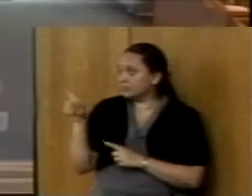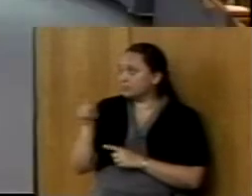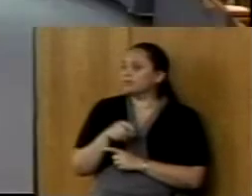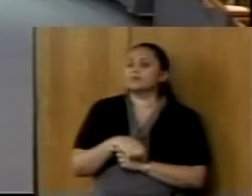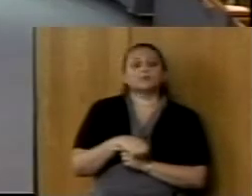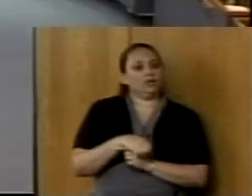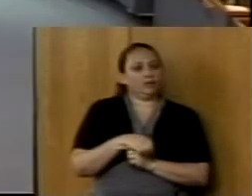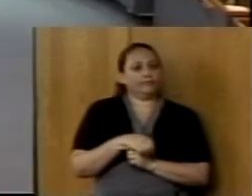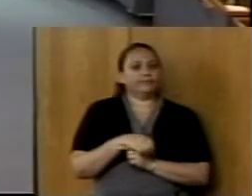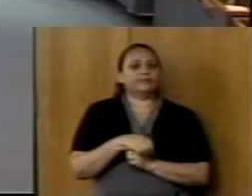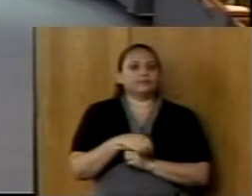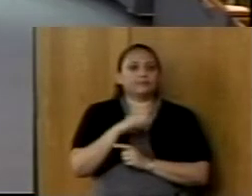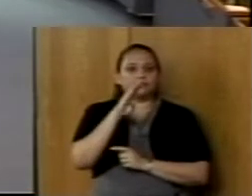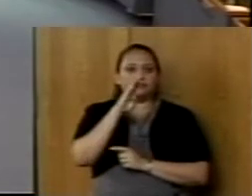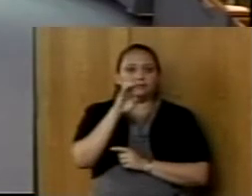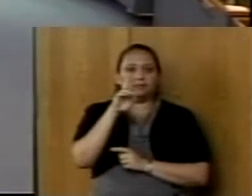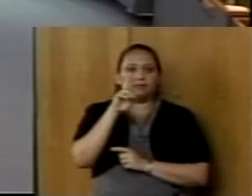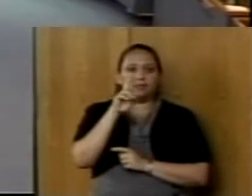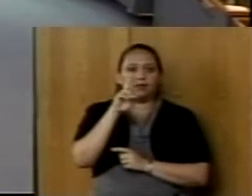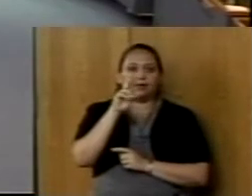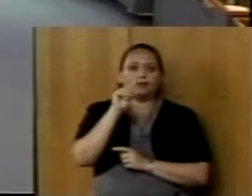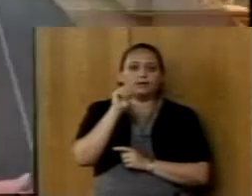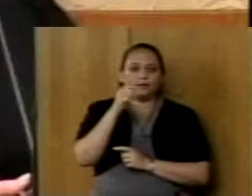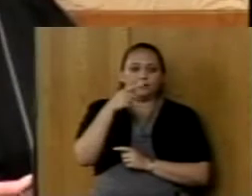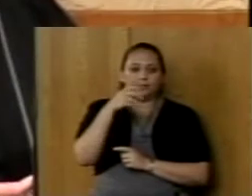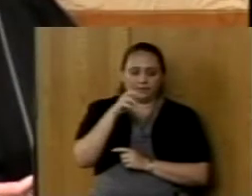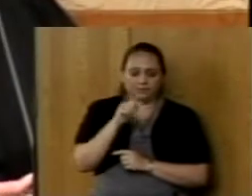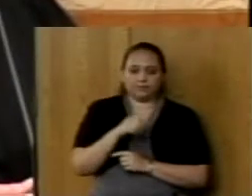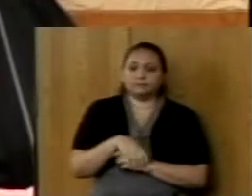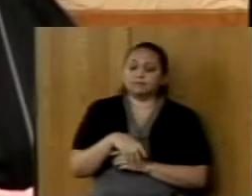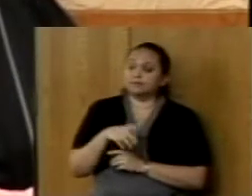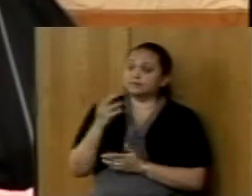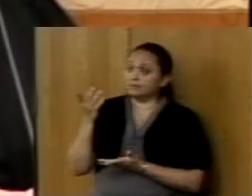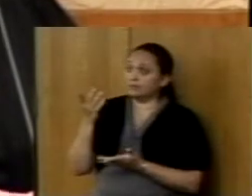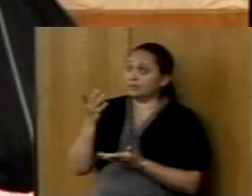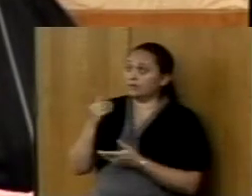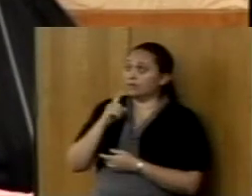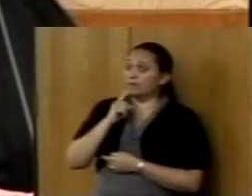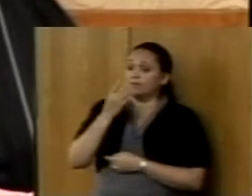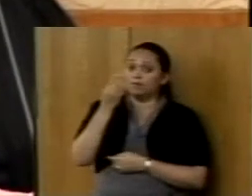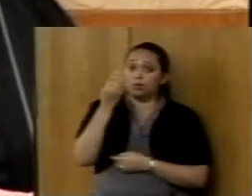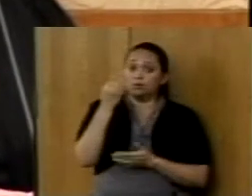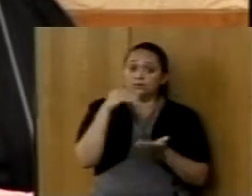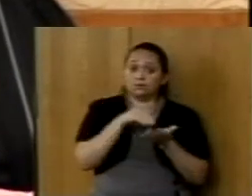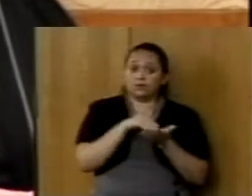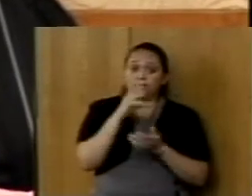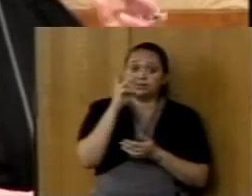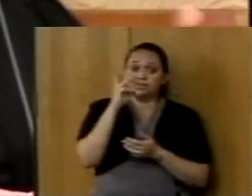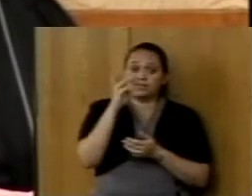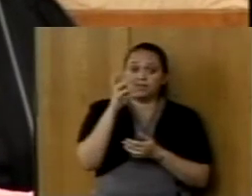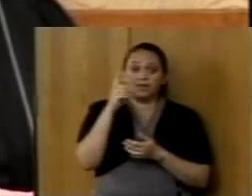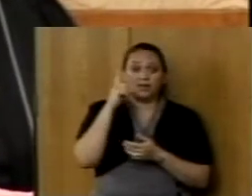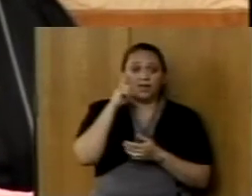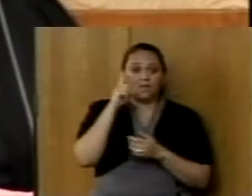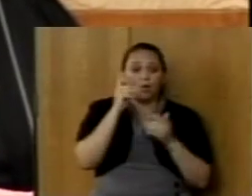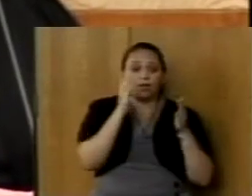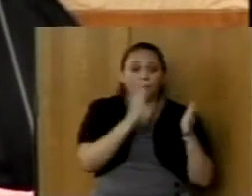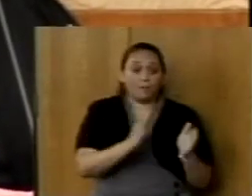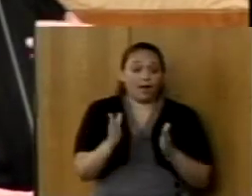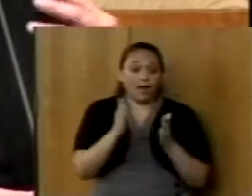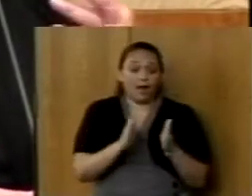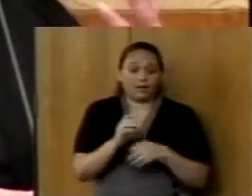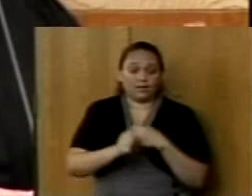Dr. Montoya, Dr. Escobedo, members of the board, Mrs. Longoria, $14,600 is for the planning